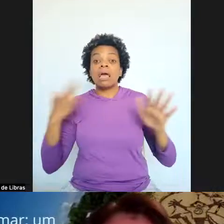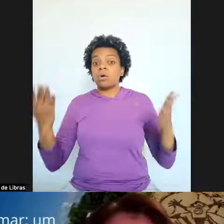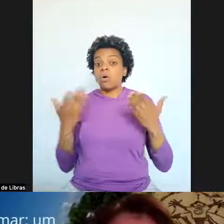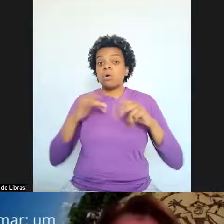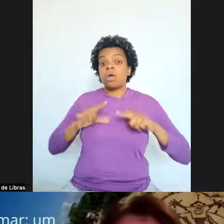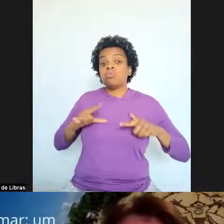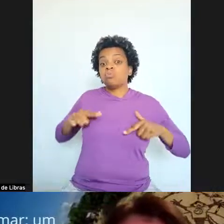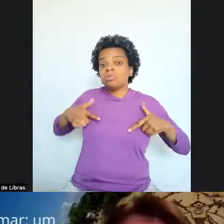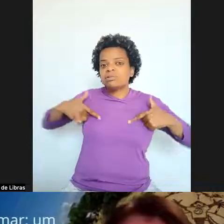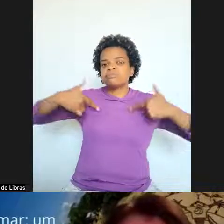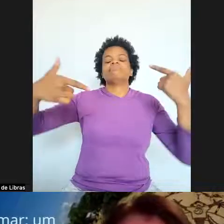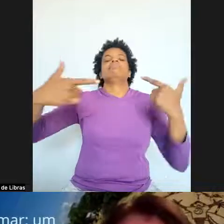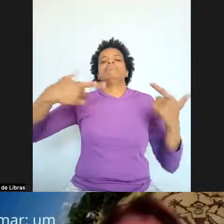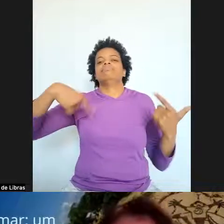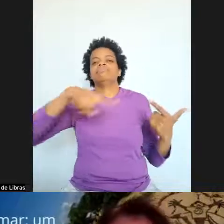was recently